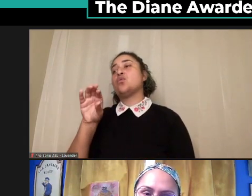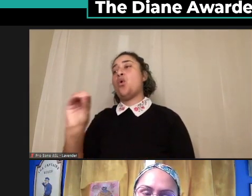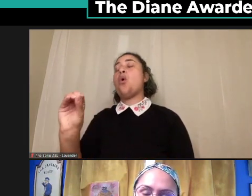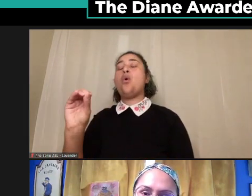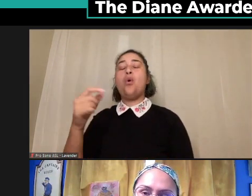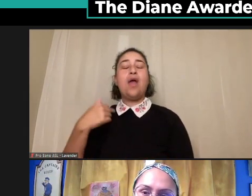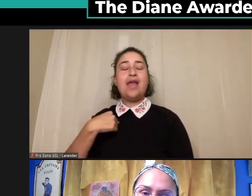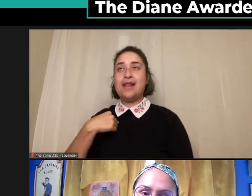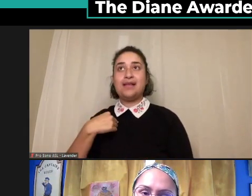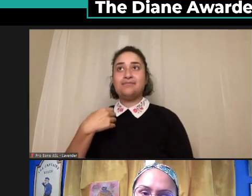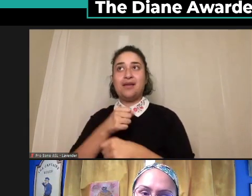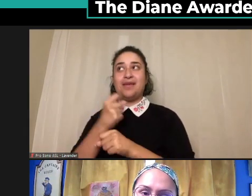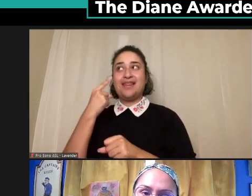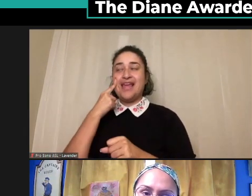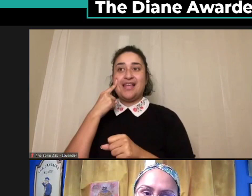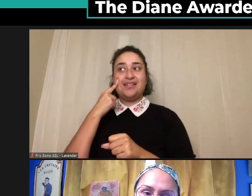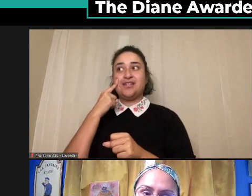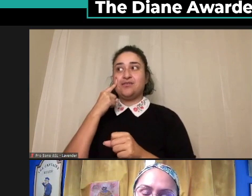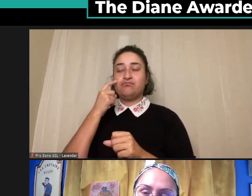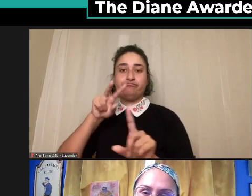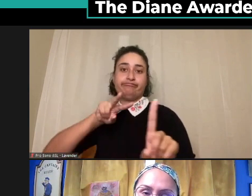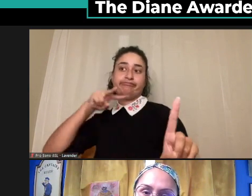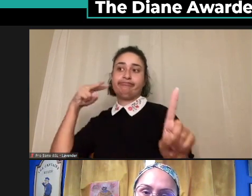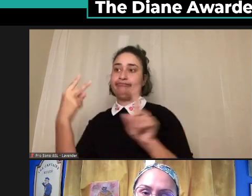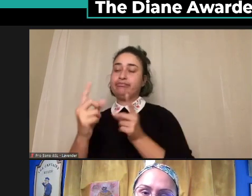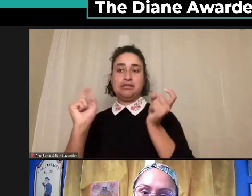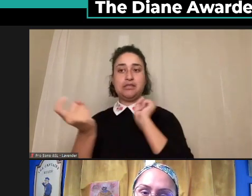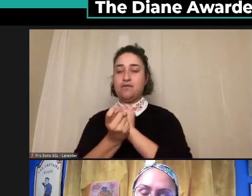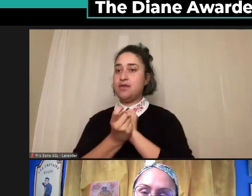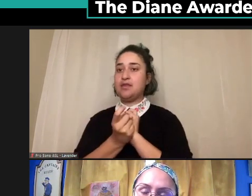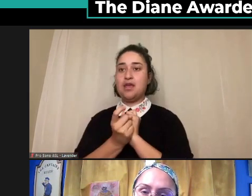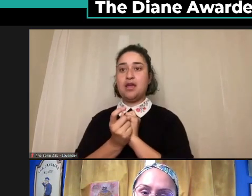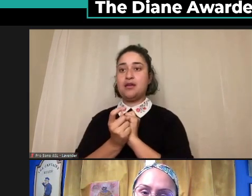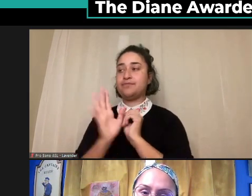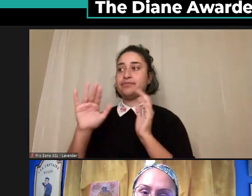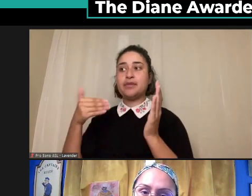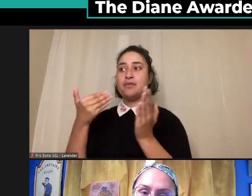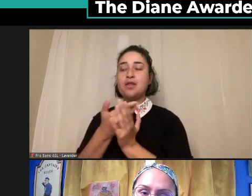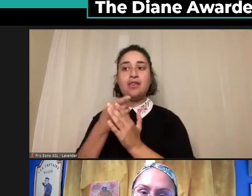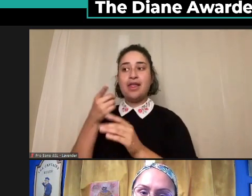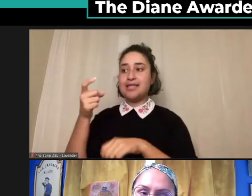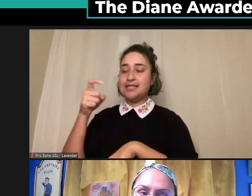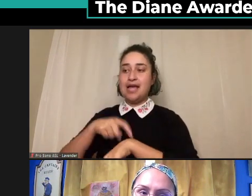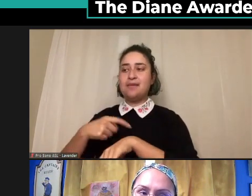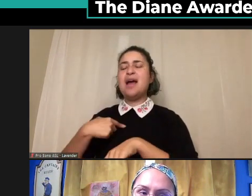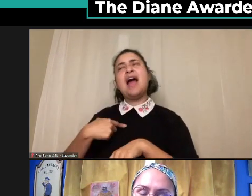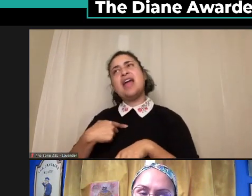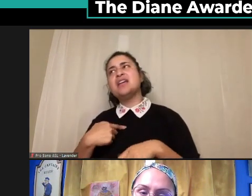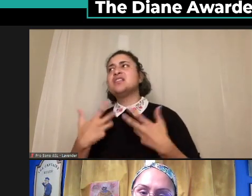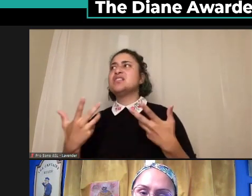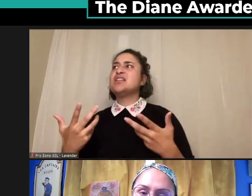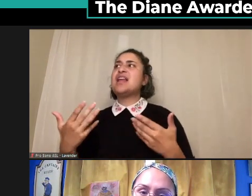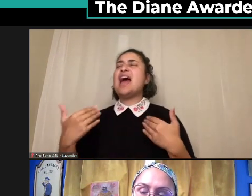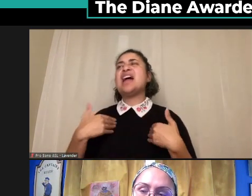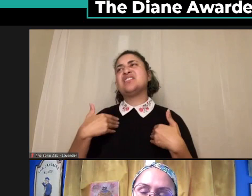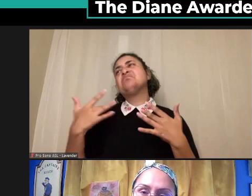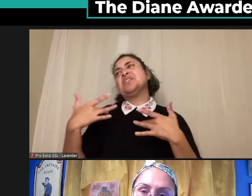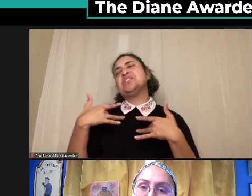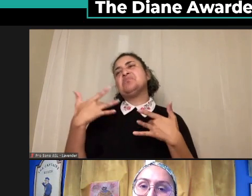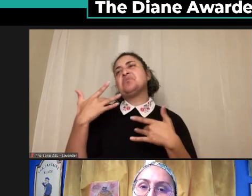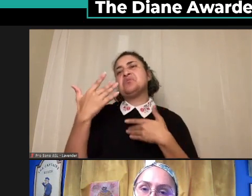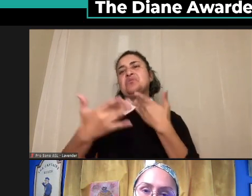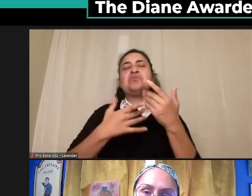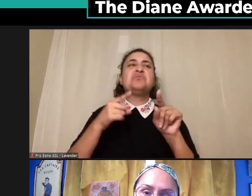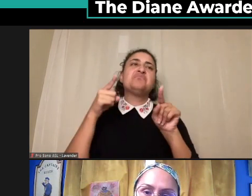very differently. Up to that point, I had done the typical, not the typical, but a usual trajectory where you go to graduate